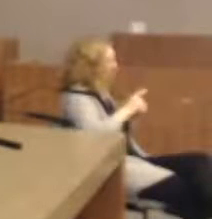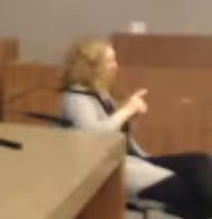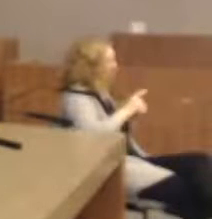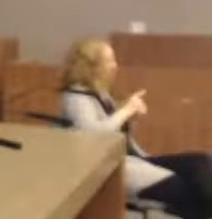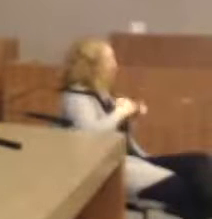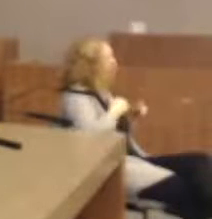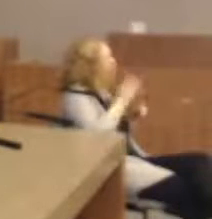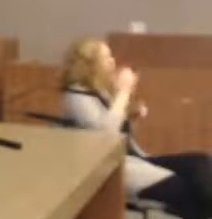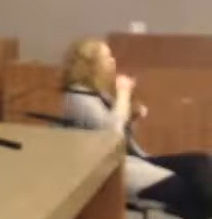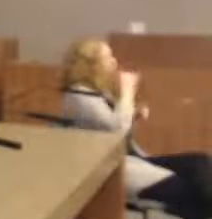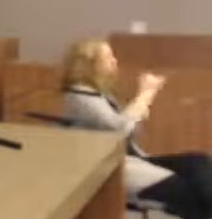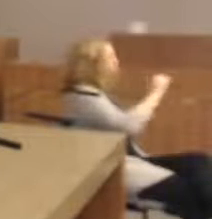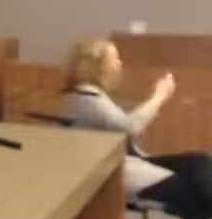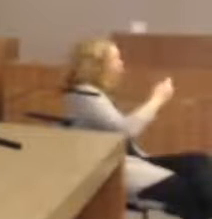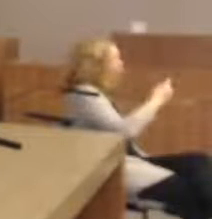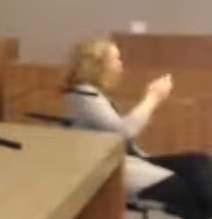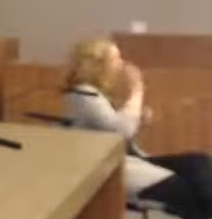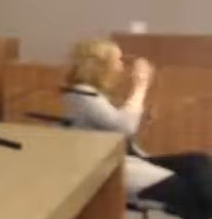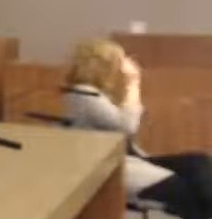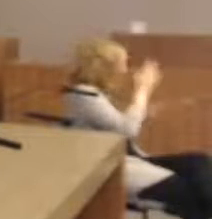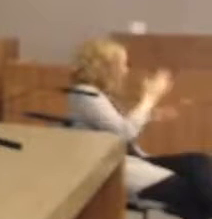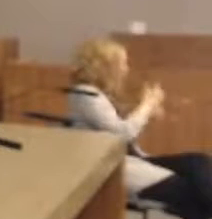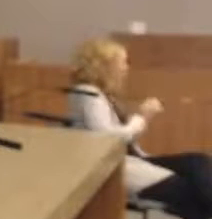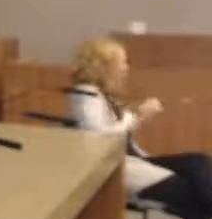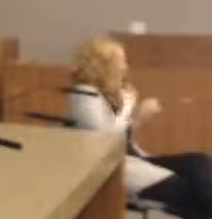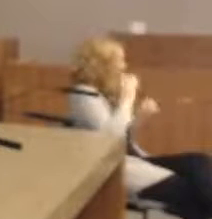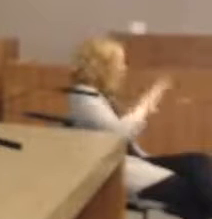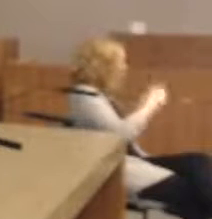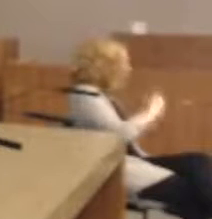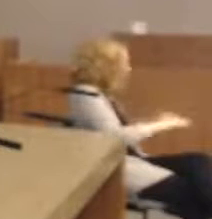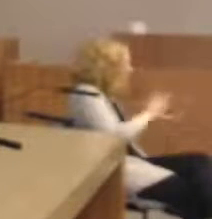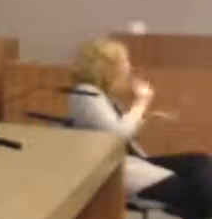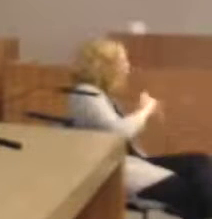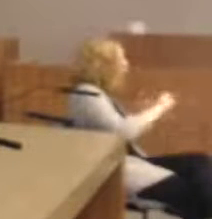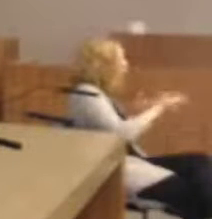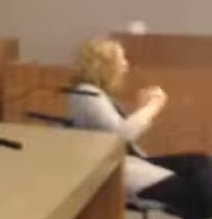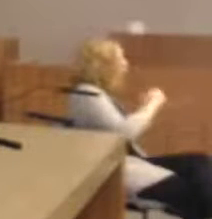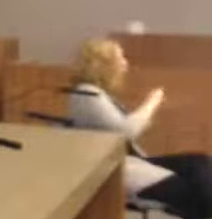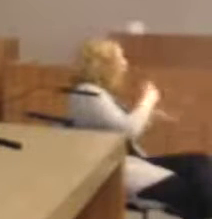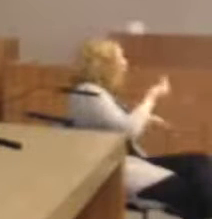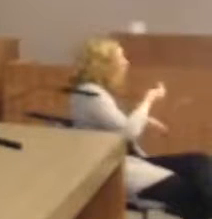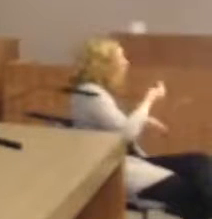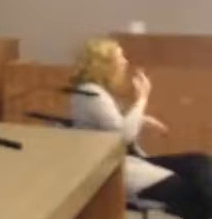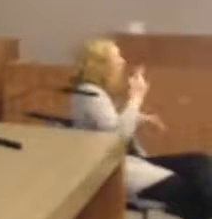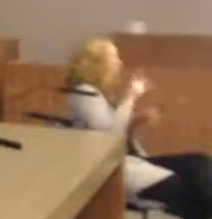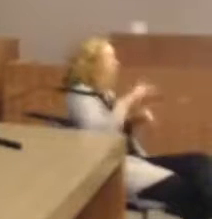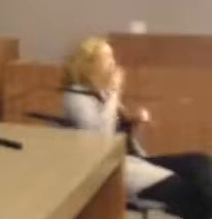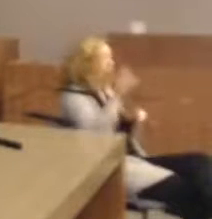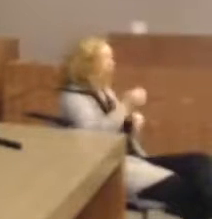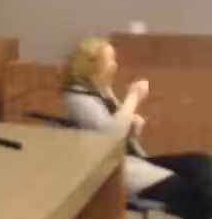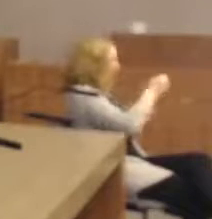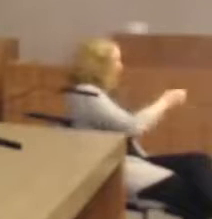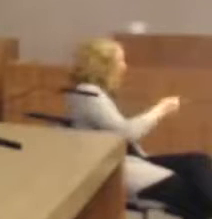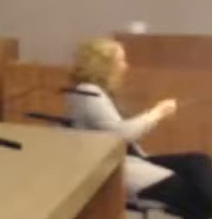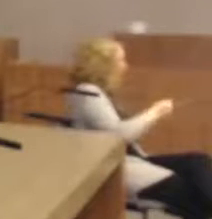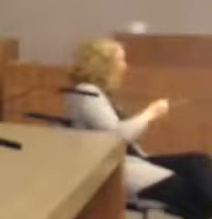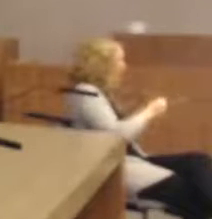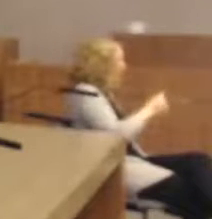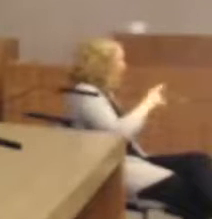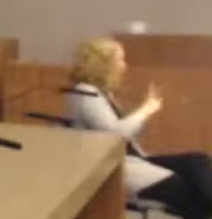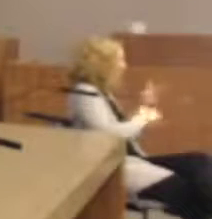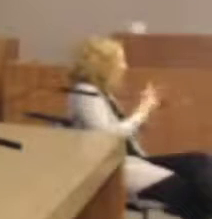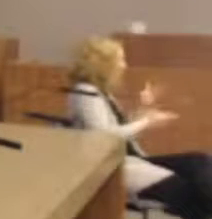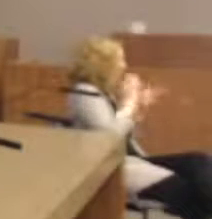make the first phone call and say, we're going to call you, I'm very sorry for your loss. We're going to call you on Monday, someone's going to get assigned. Here's kind of the range of things you might be eligible